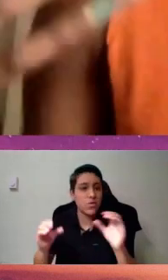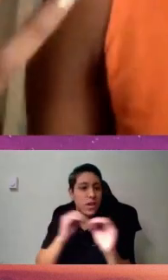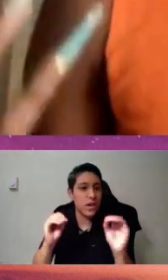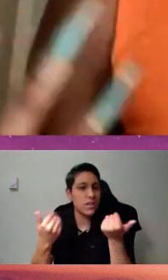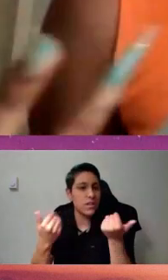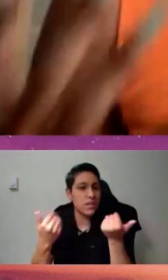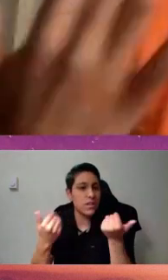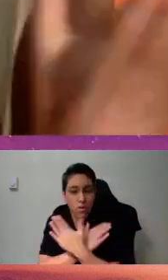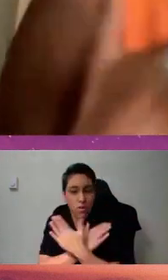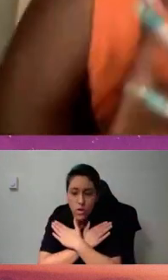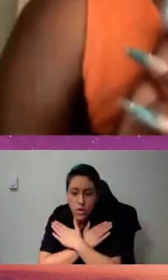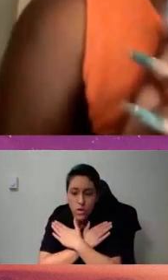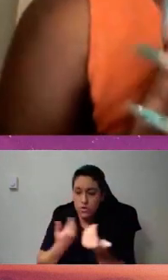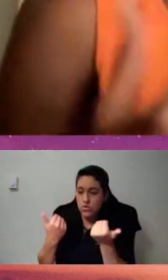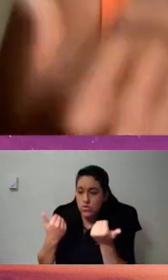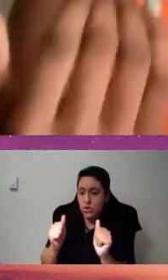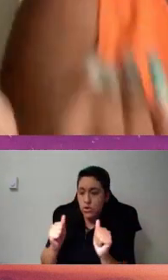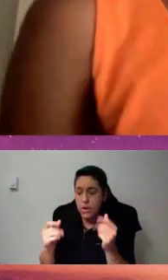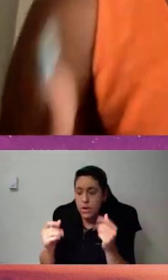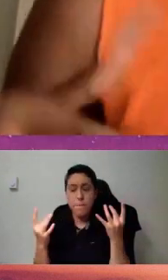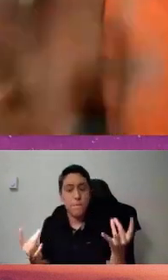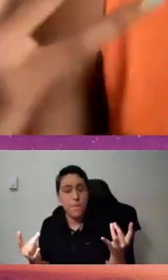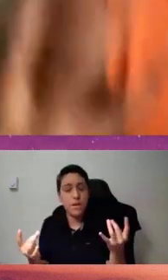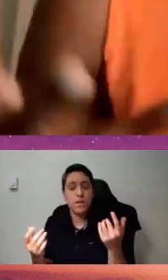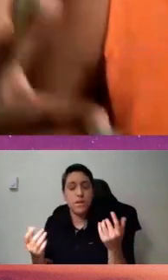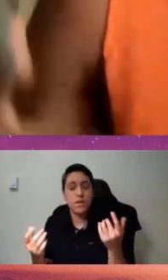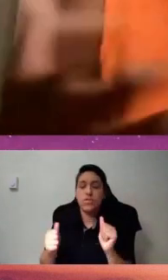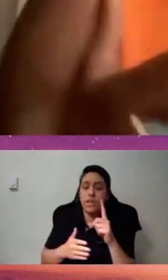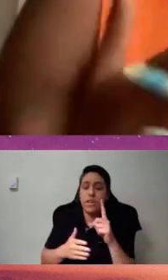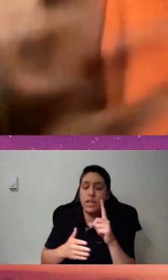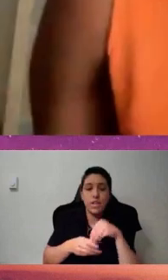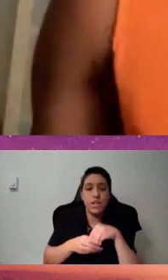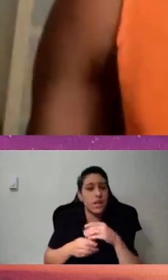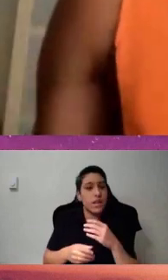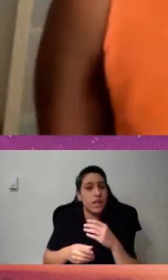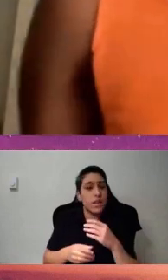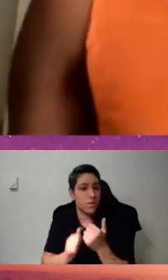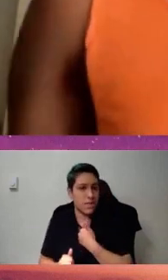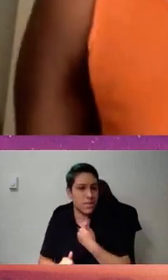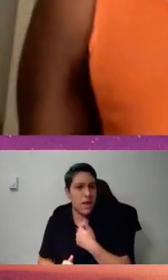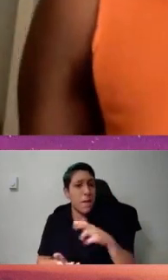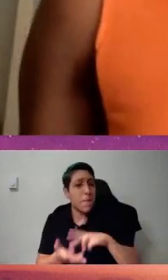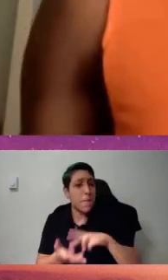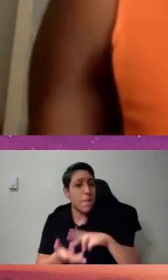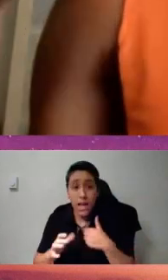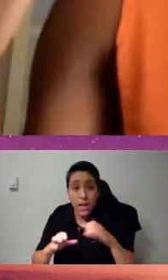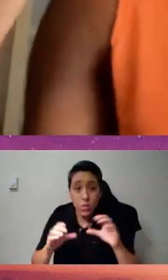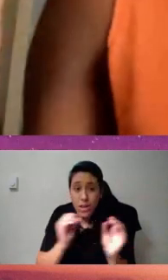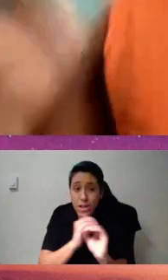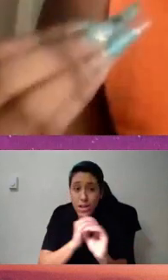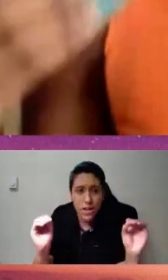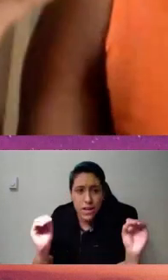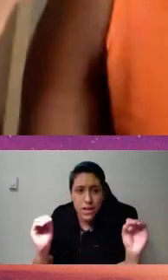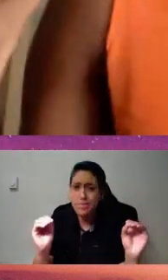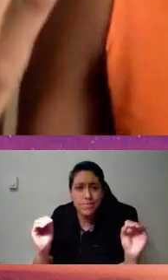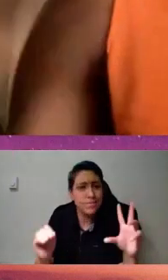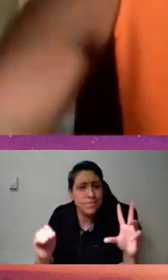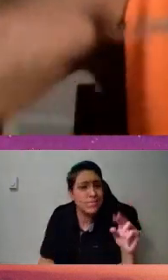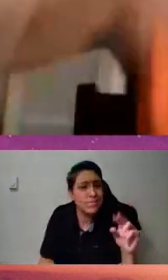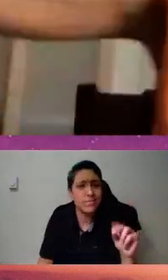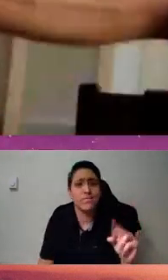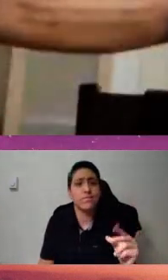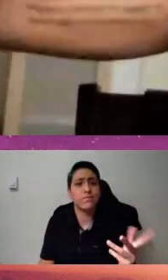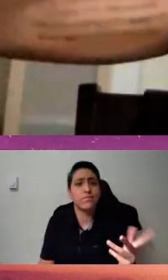calm, meditate, talk to myself, check in? Is that really doing nothing? You know, we put such, you